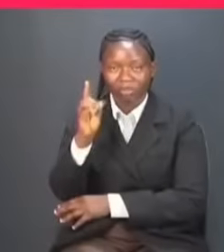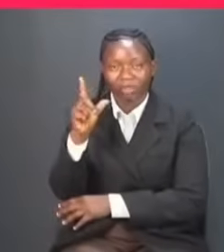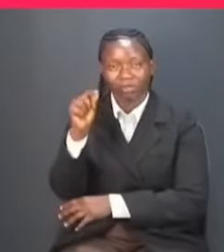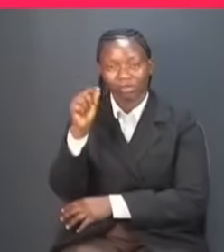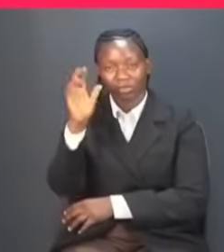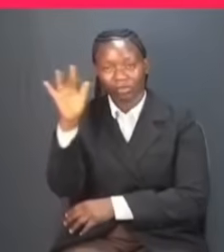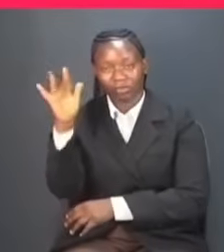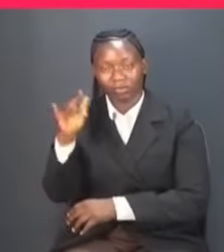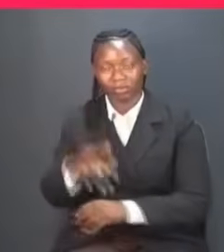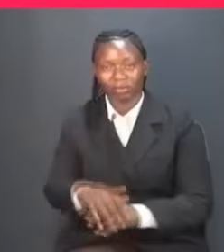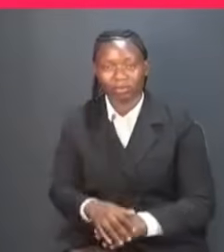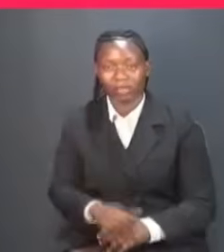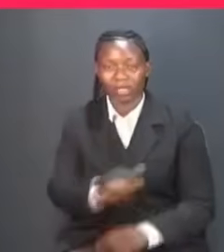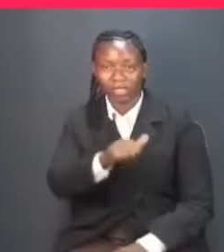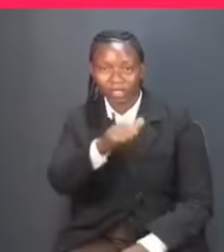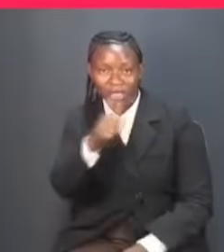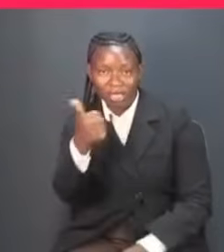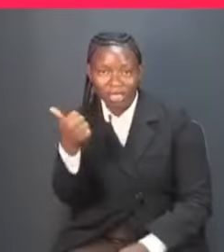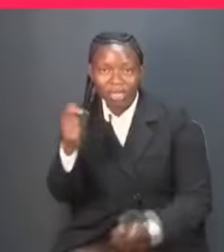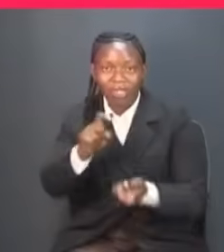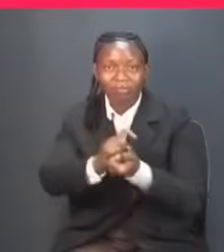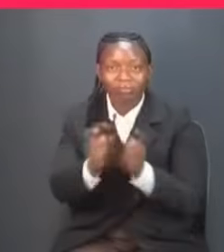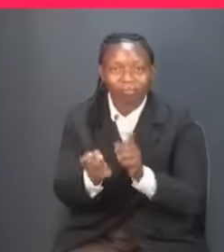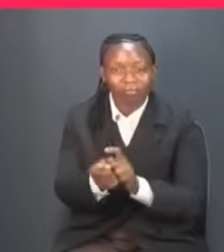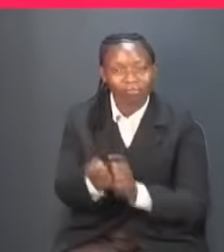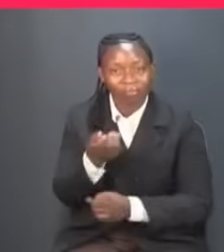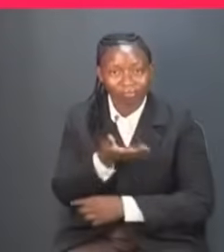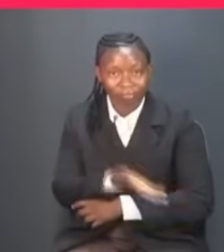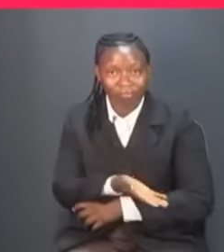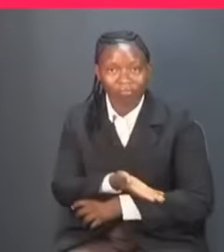2025. Any corrections?